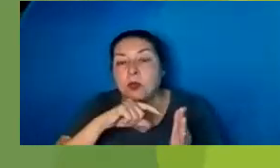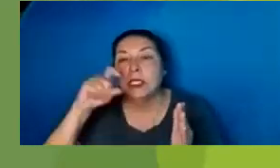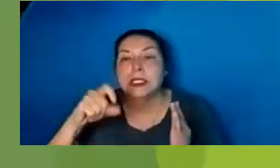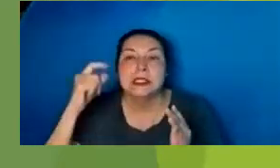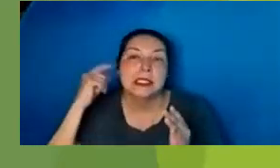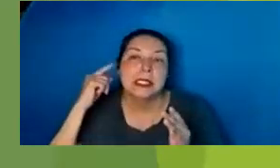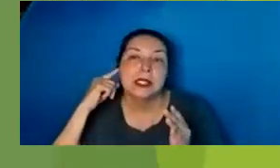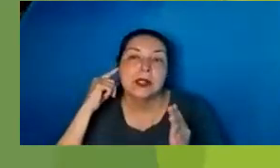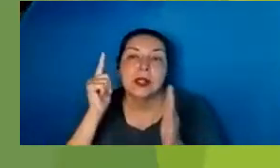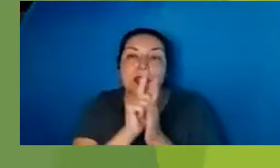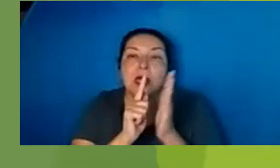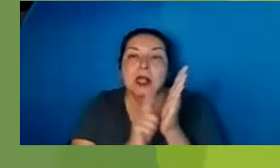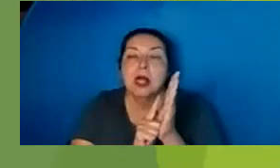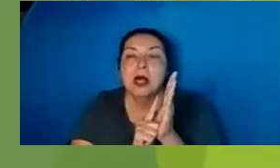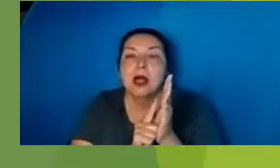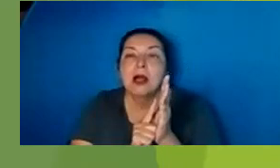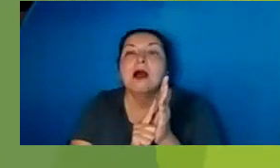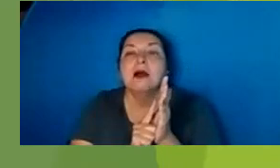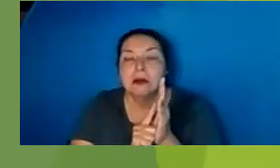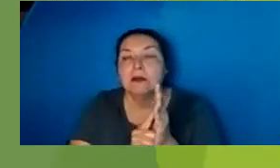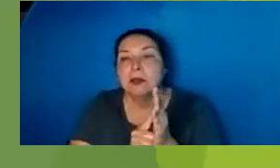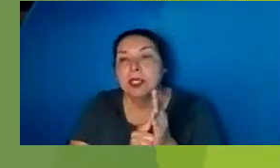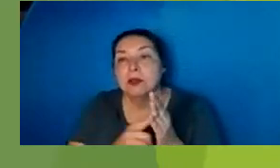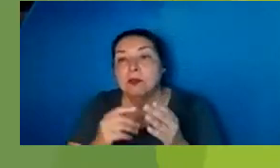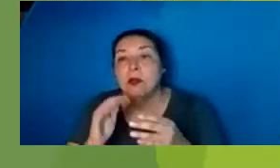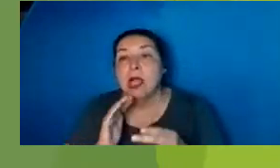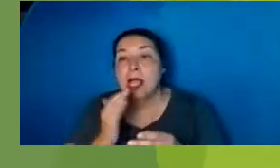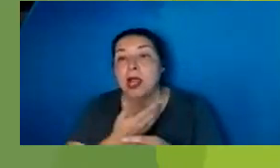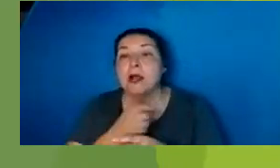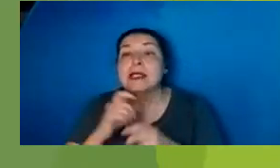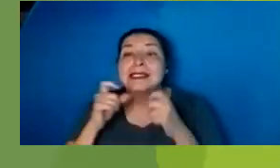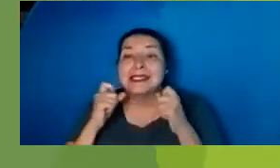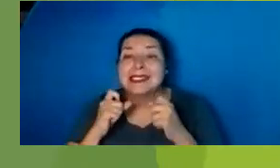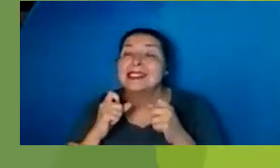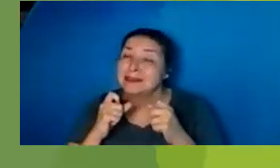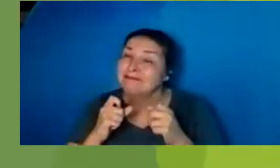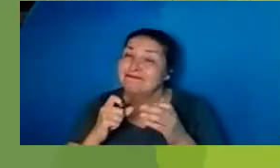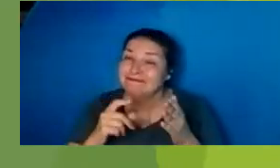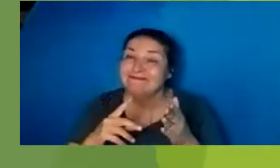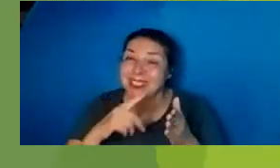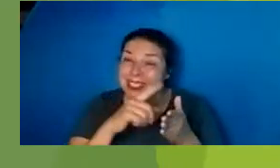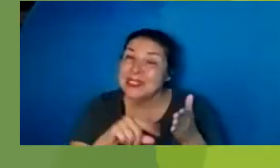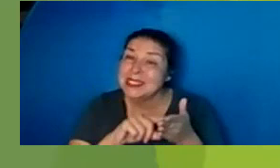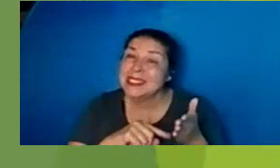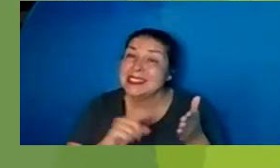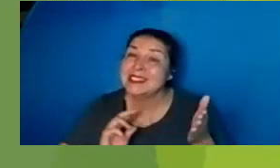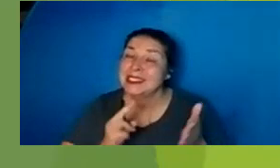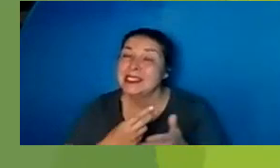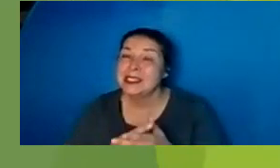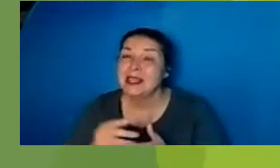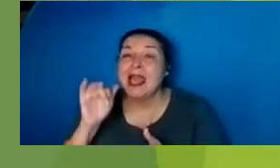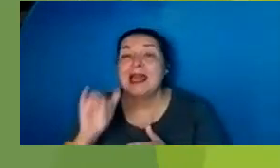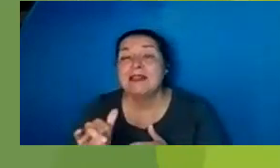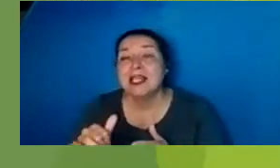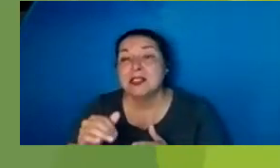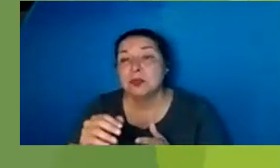law convict us of our sin. And that's just what Paul does with the Romans between chapter